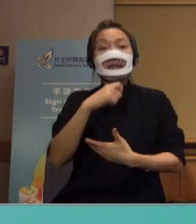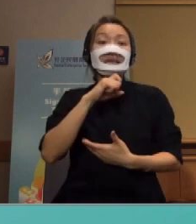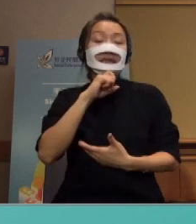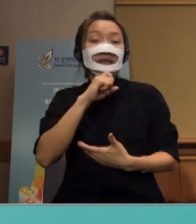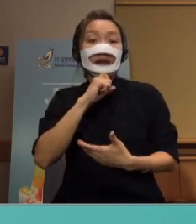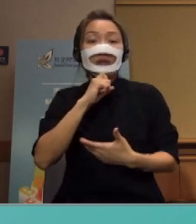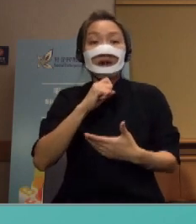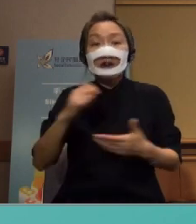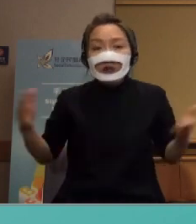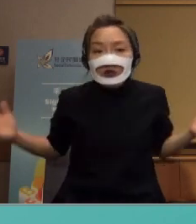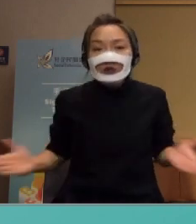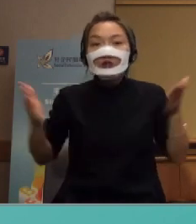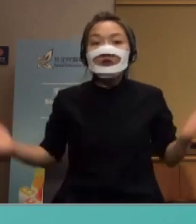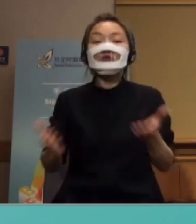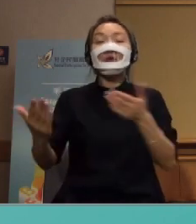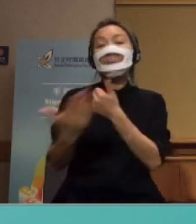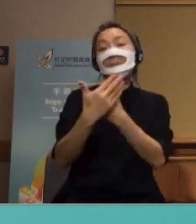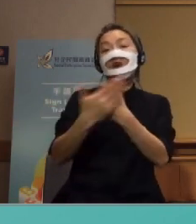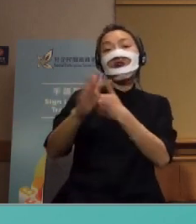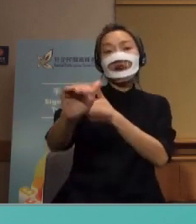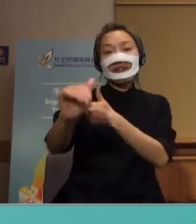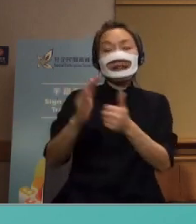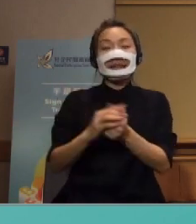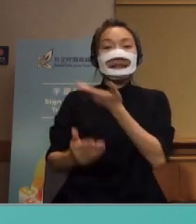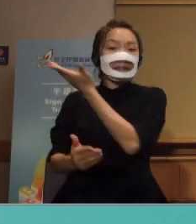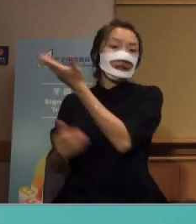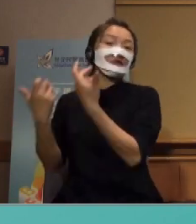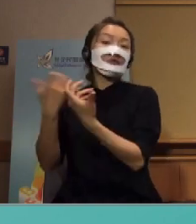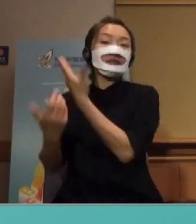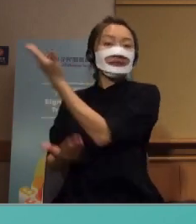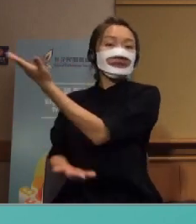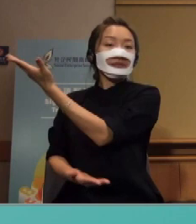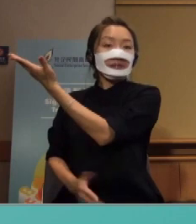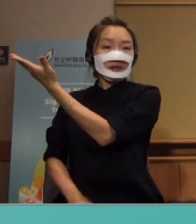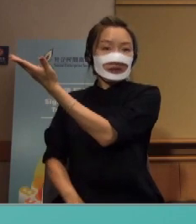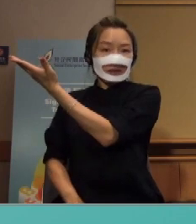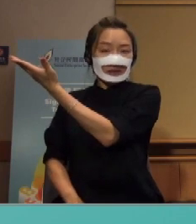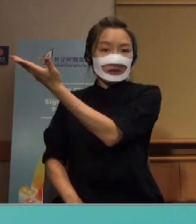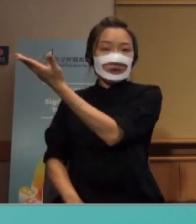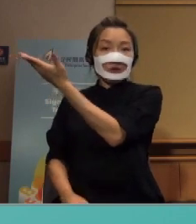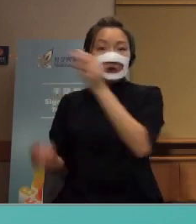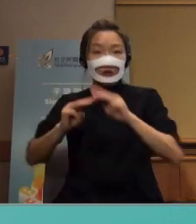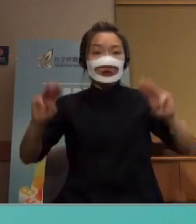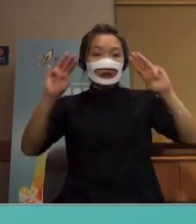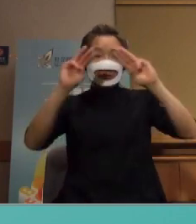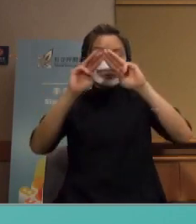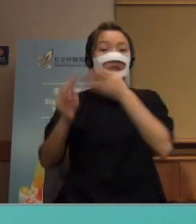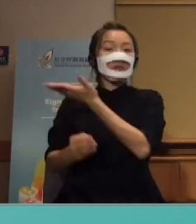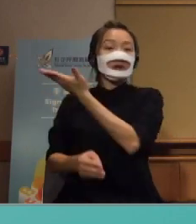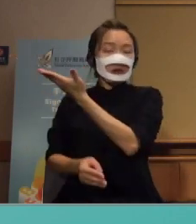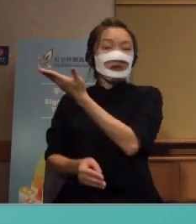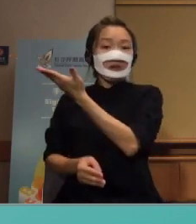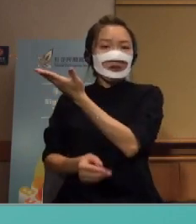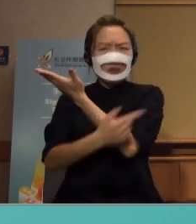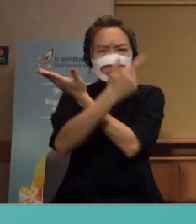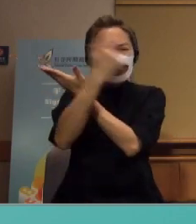of COP27, the 27th time we had a climate change conference by the UN. And we have less than 8 years left until we totally exhaust